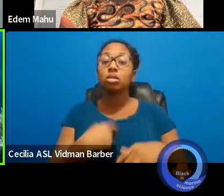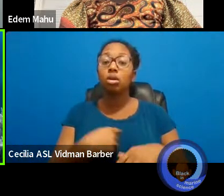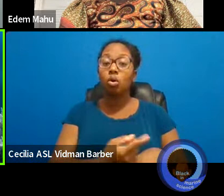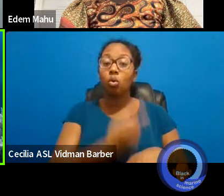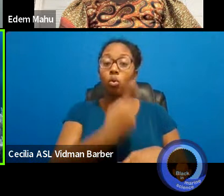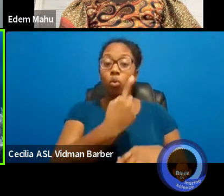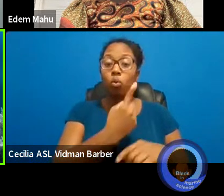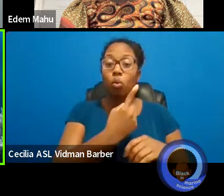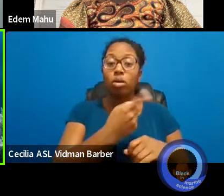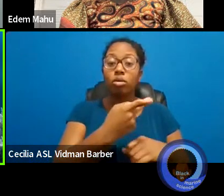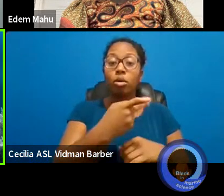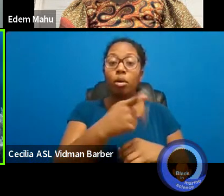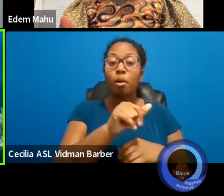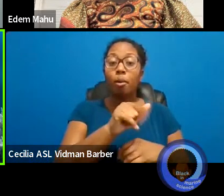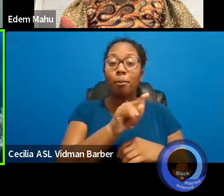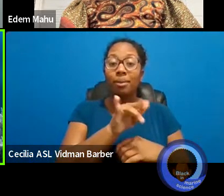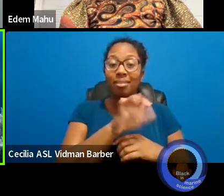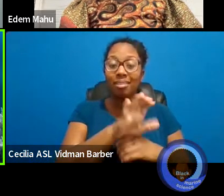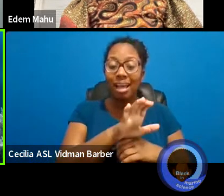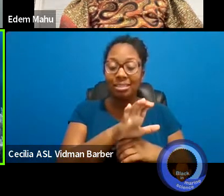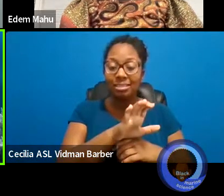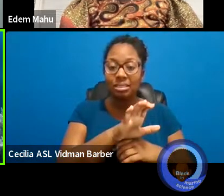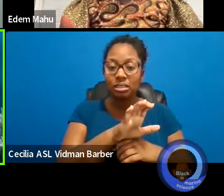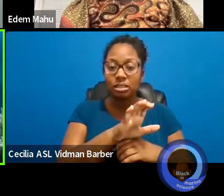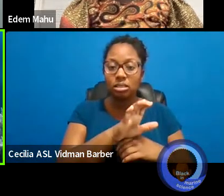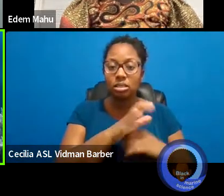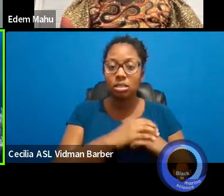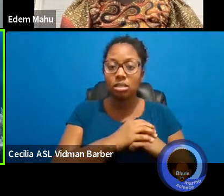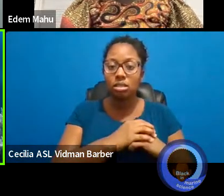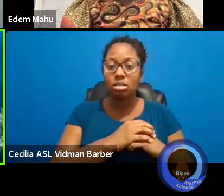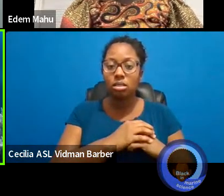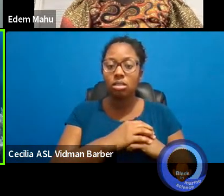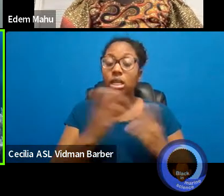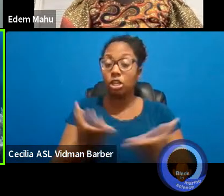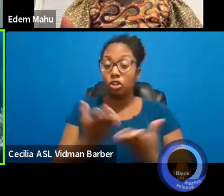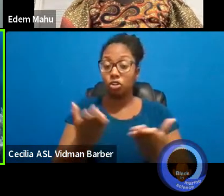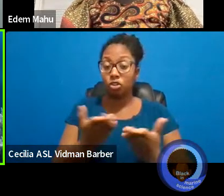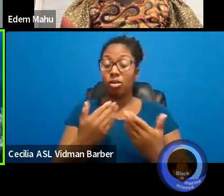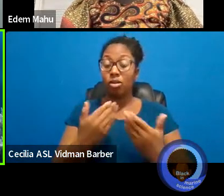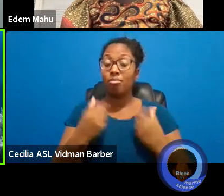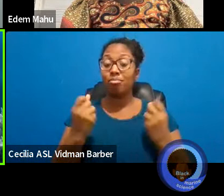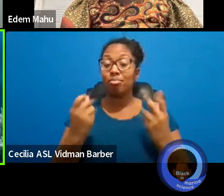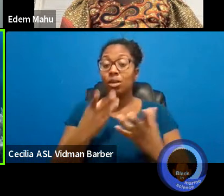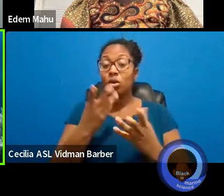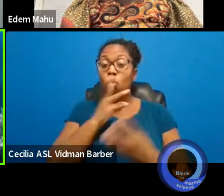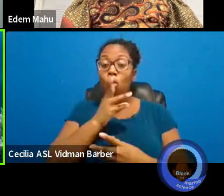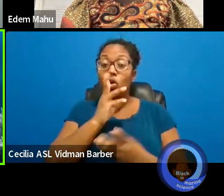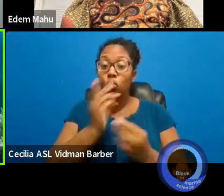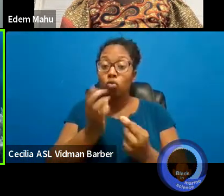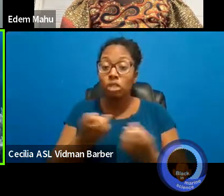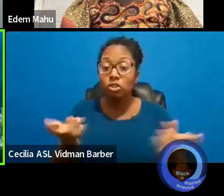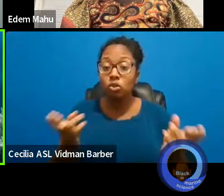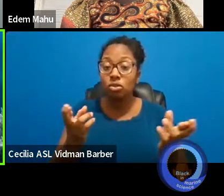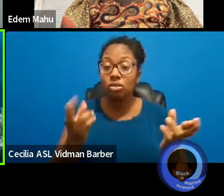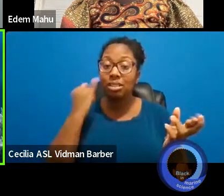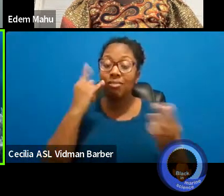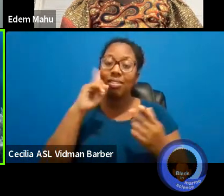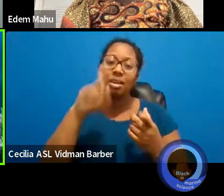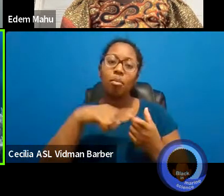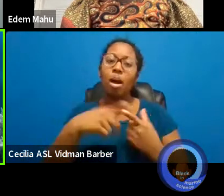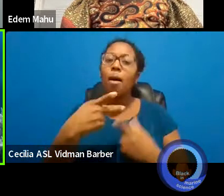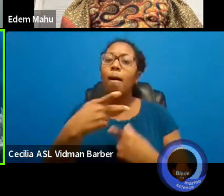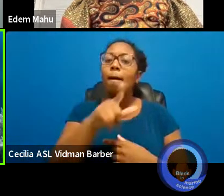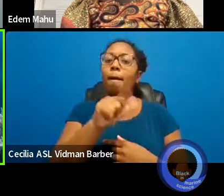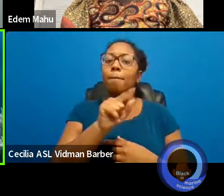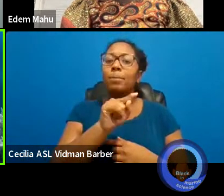pollution. And as I said earlier, we have a lot of water resources in Cameroon. And when you think about plastic pollution, you're looking at